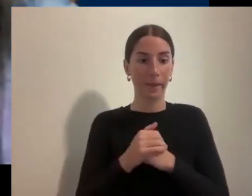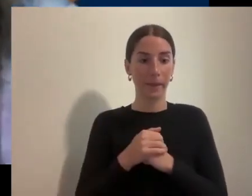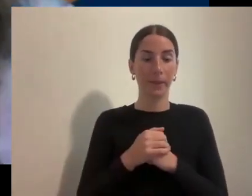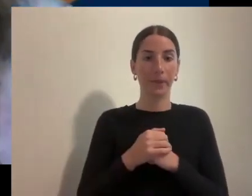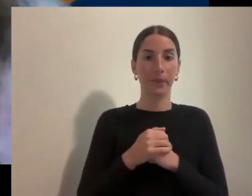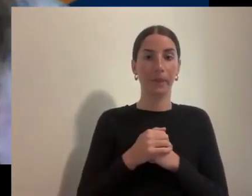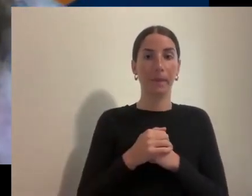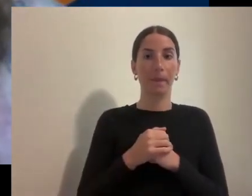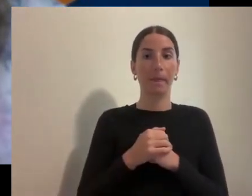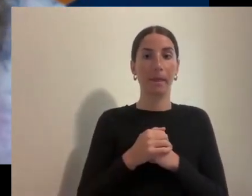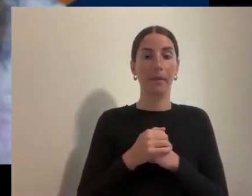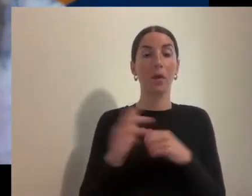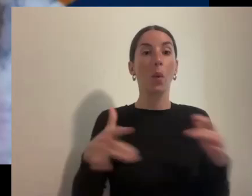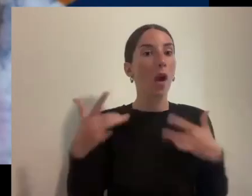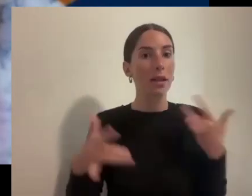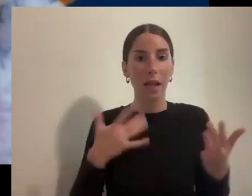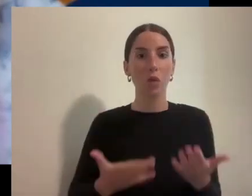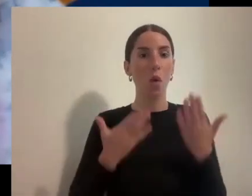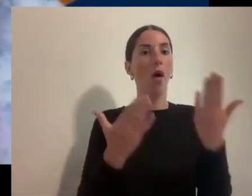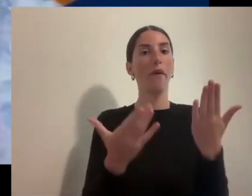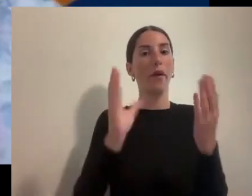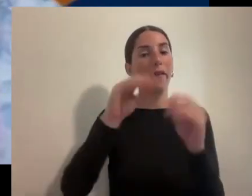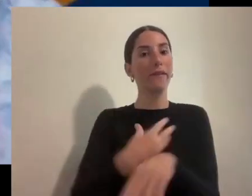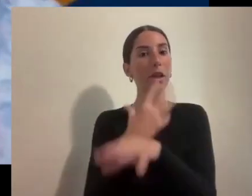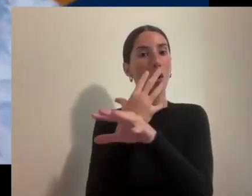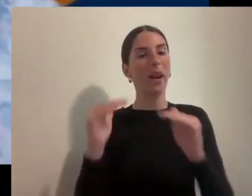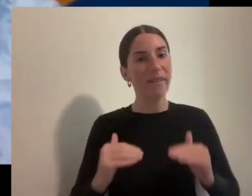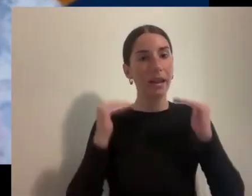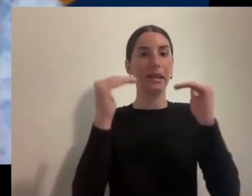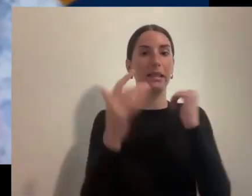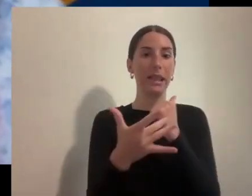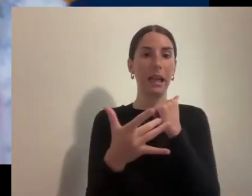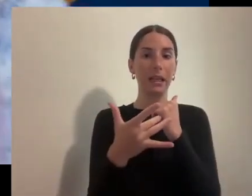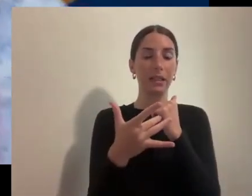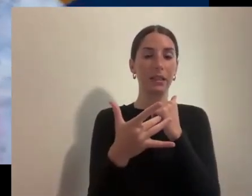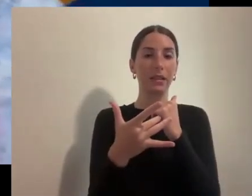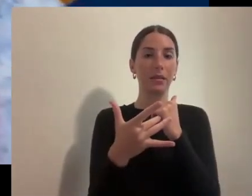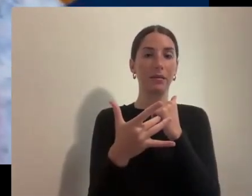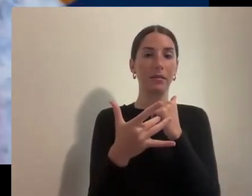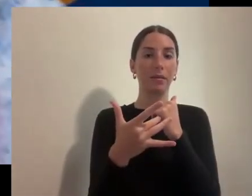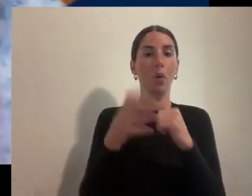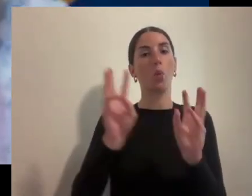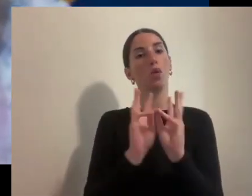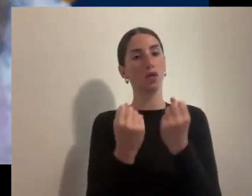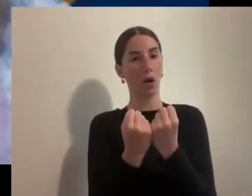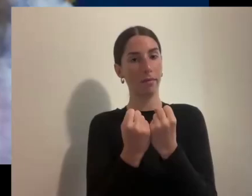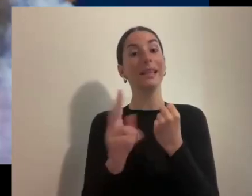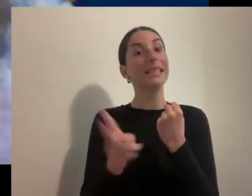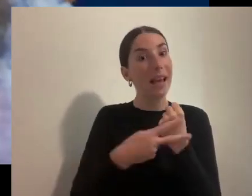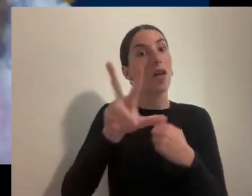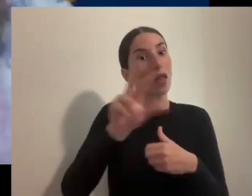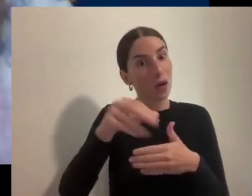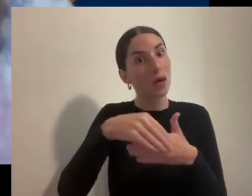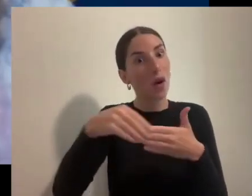we're excited to offer our Video Remote Interpreting Advanced Techniques workshop. You can save $30 again when you register by